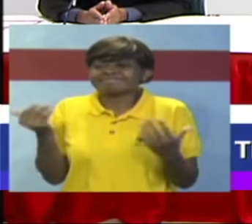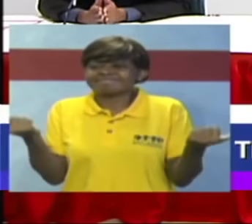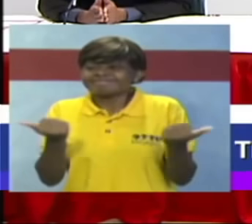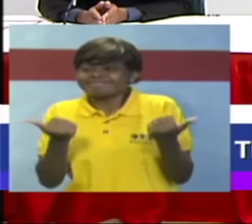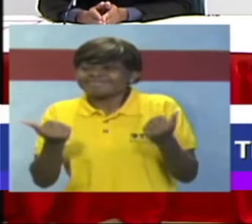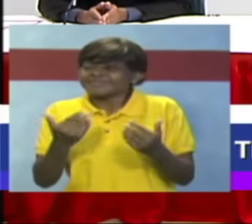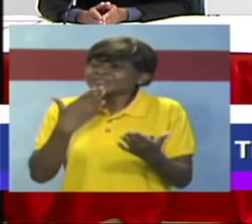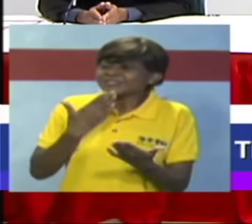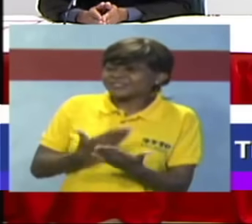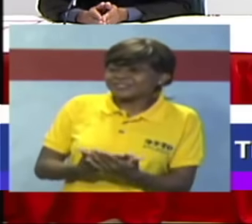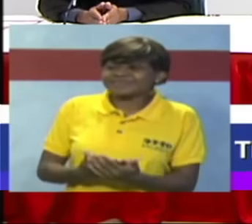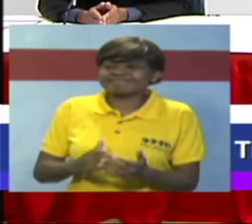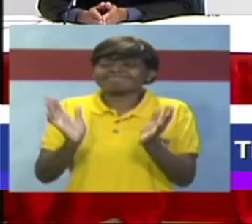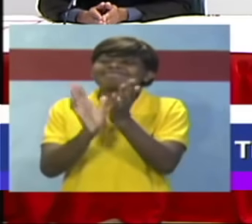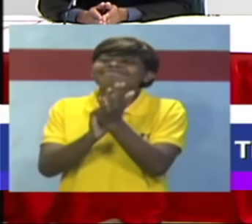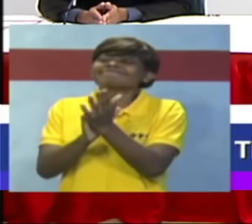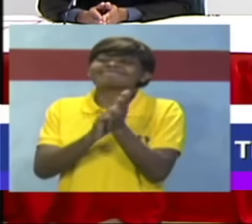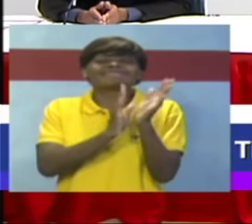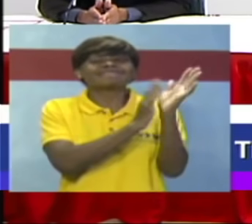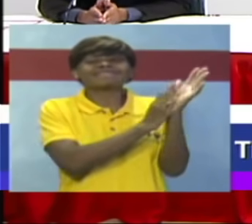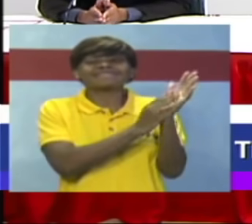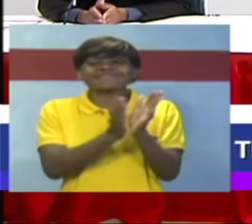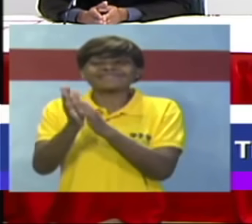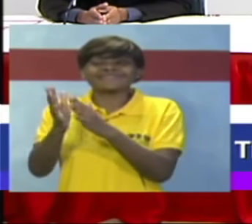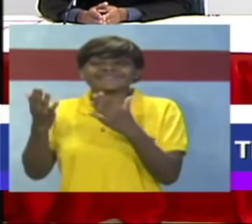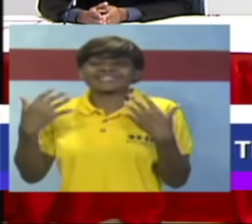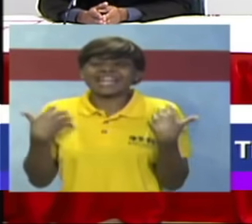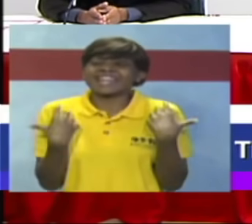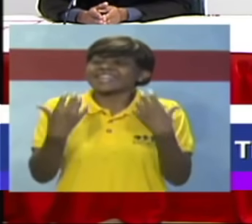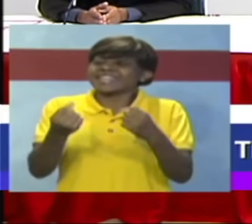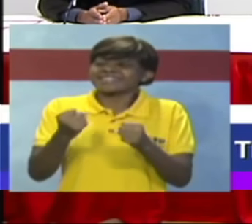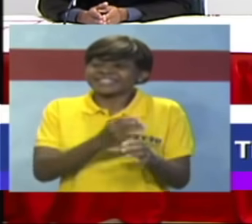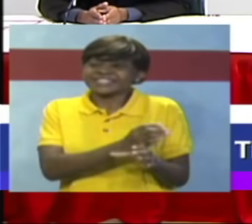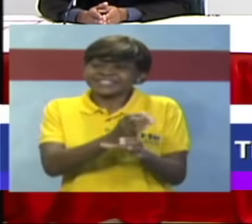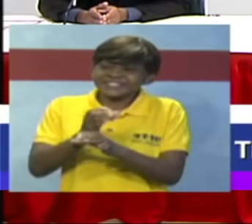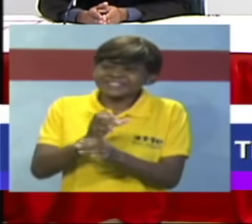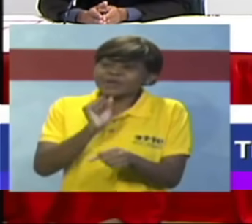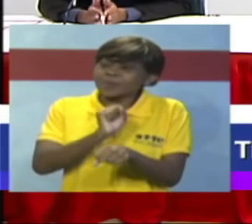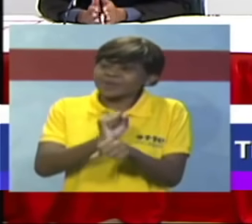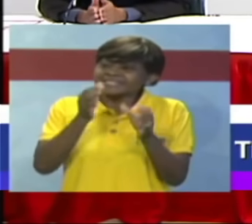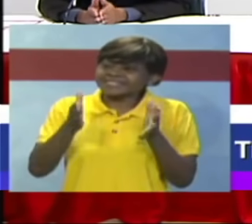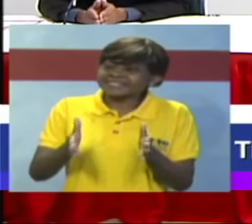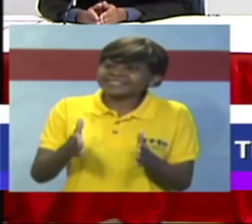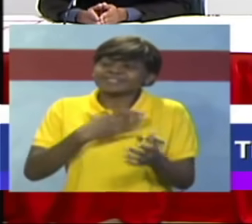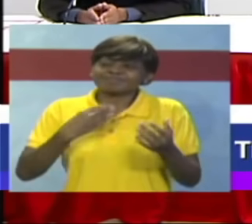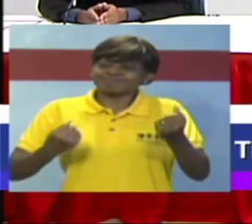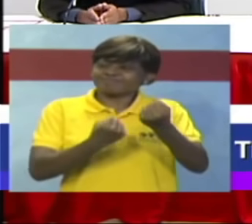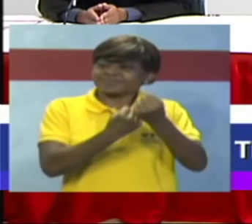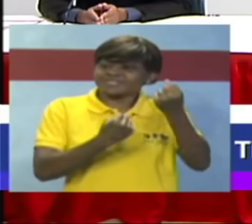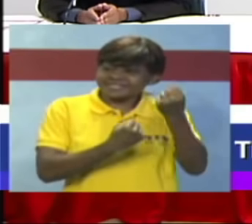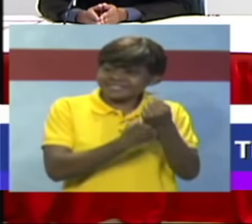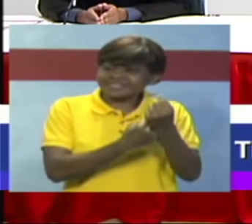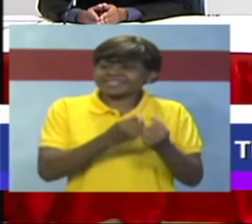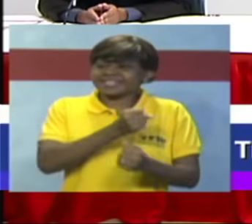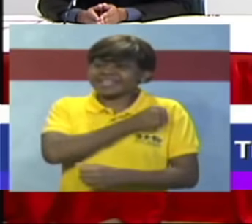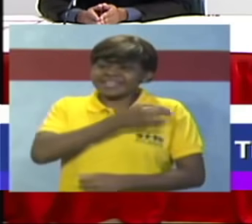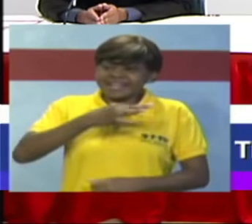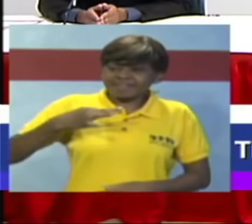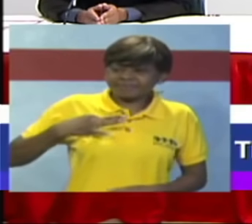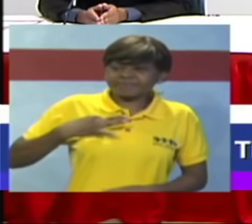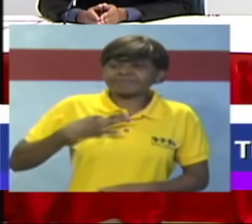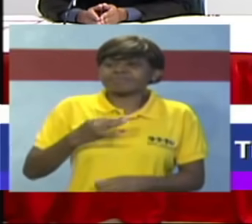wondering, and of course kudos goes out to both the healthcare providers and the support staff, but how are